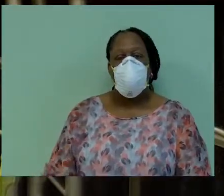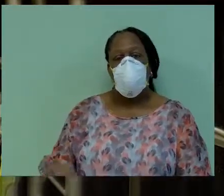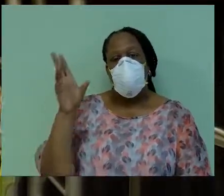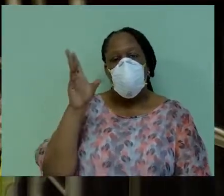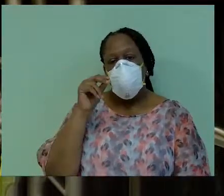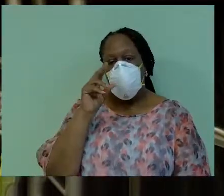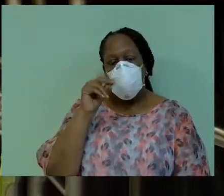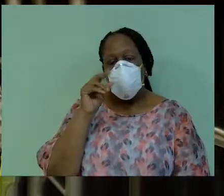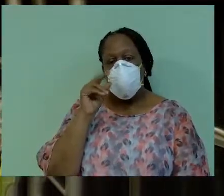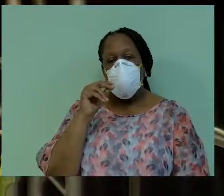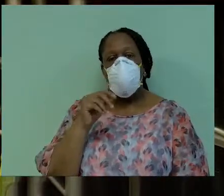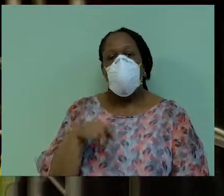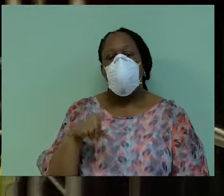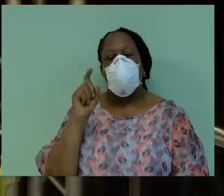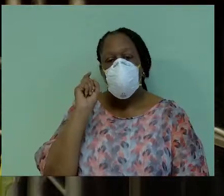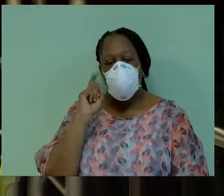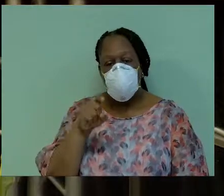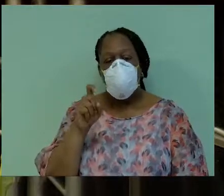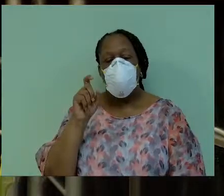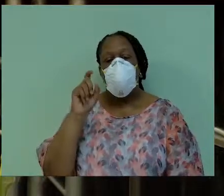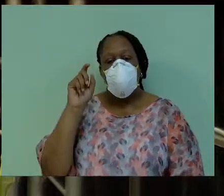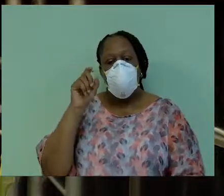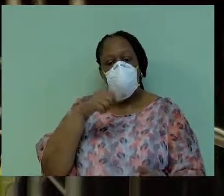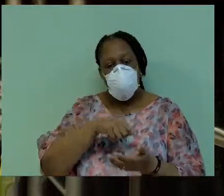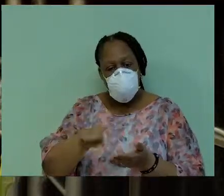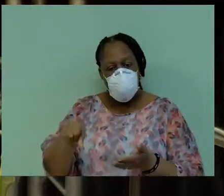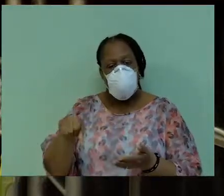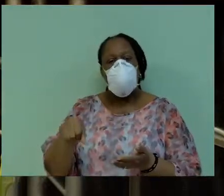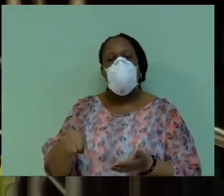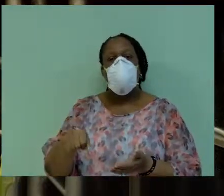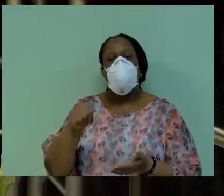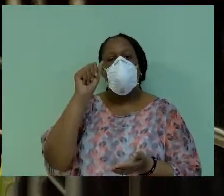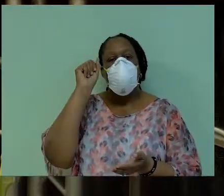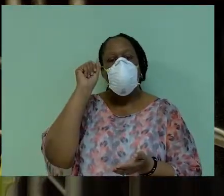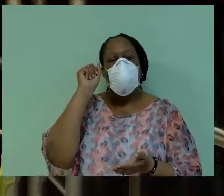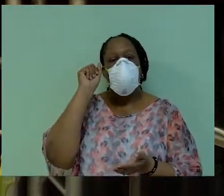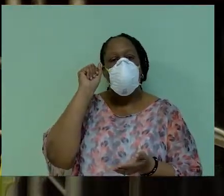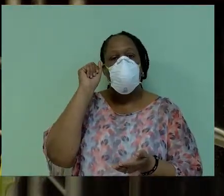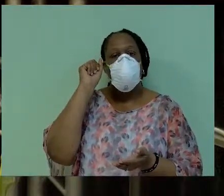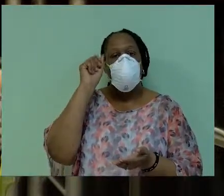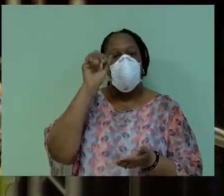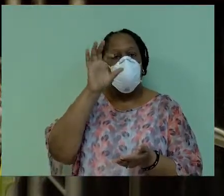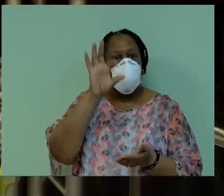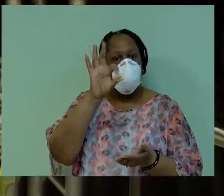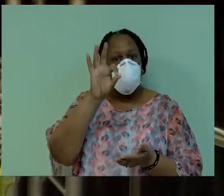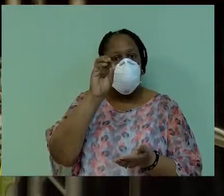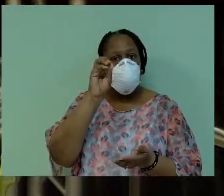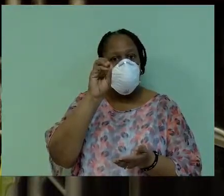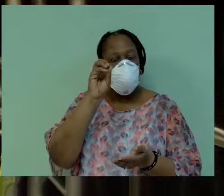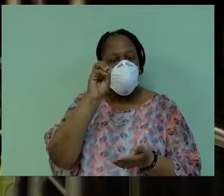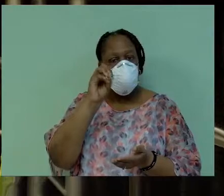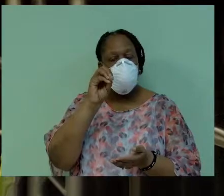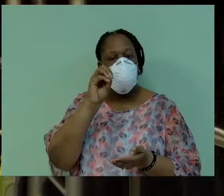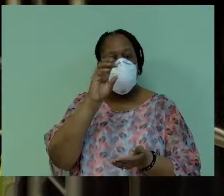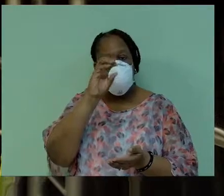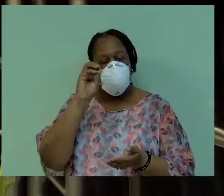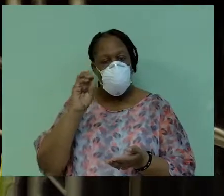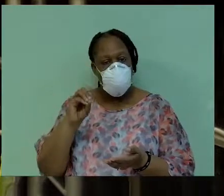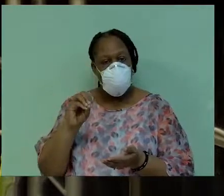alcohol, and when you do your dilution ratio, it will bring you down between the 60 to the 70 range, which, again, as I mentioned